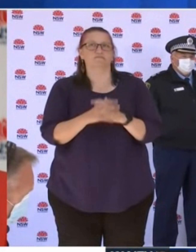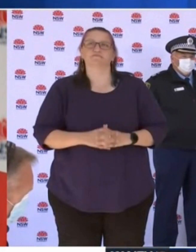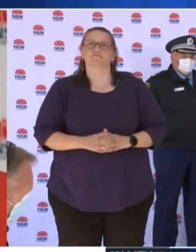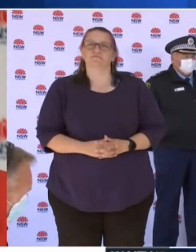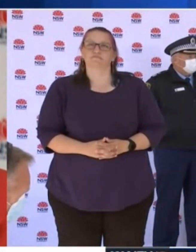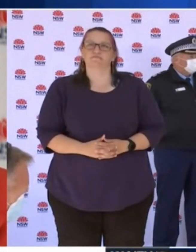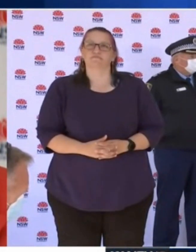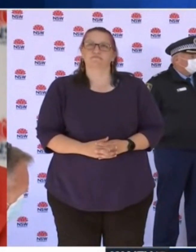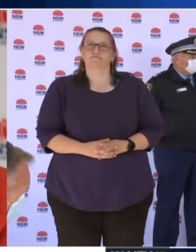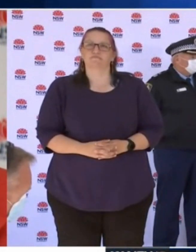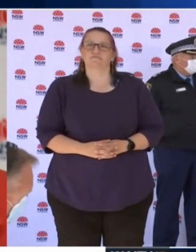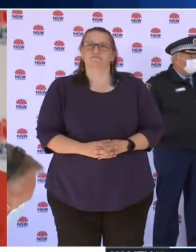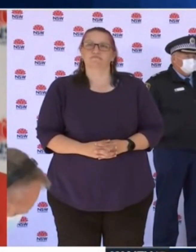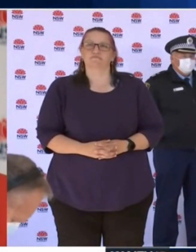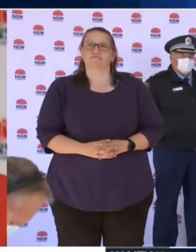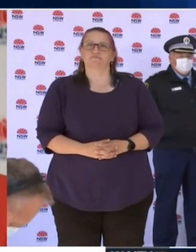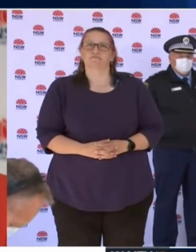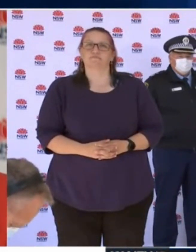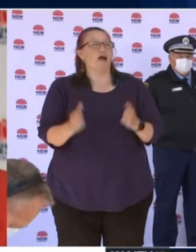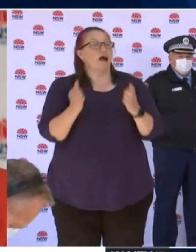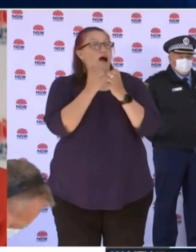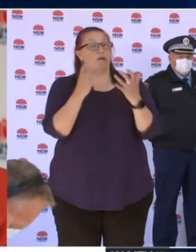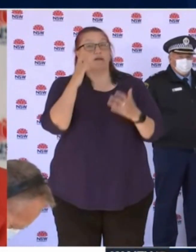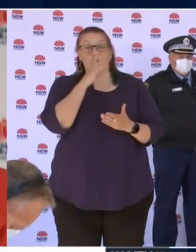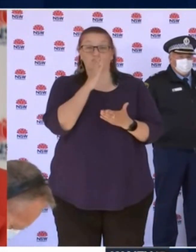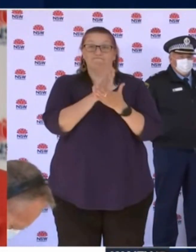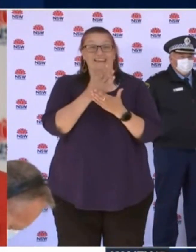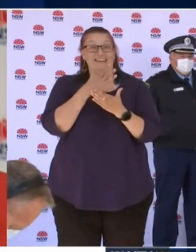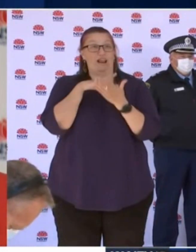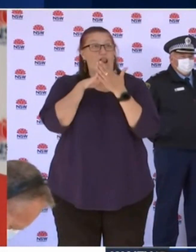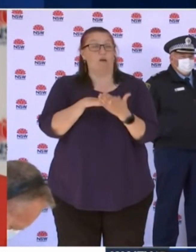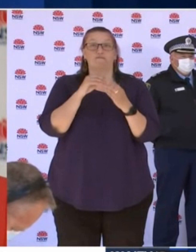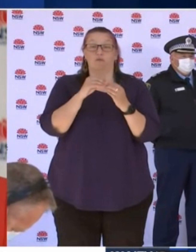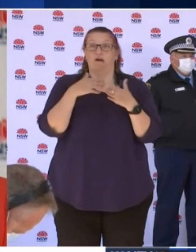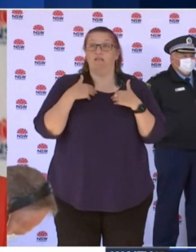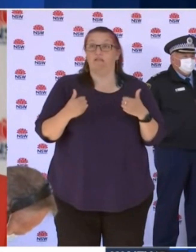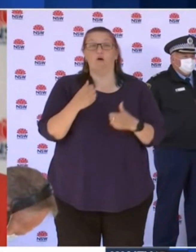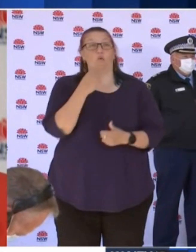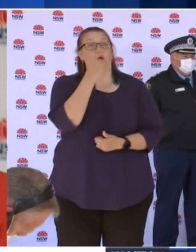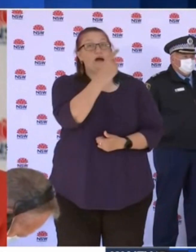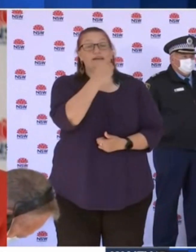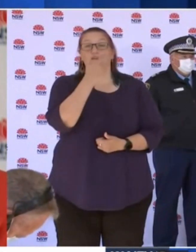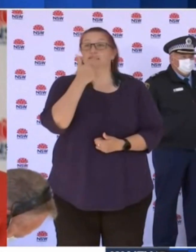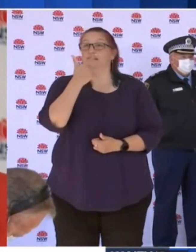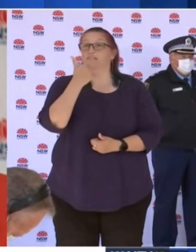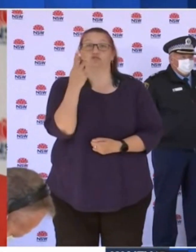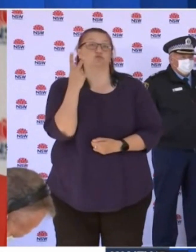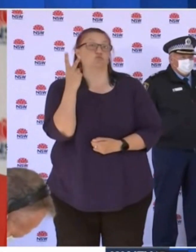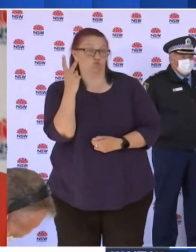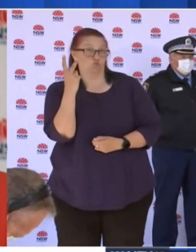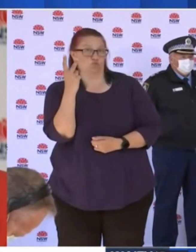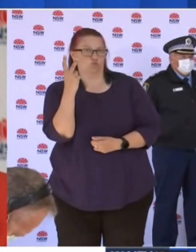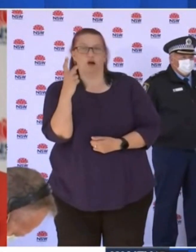We're treating and managing 172 cases. Most of those are being treated in non-acute out-of-hospital